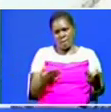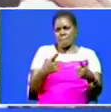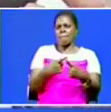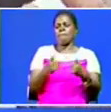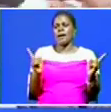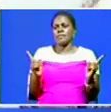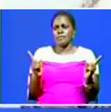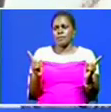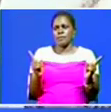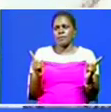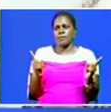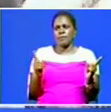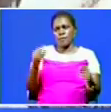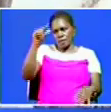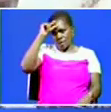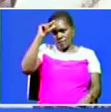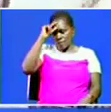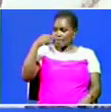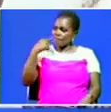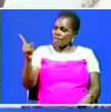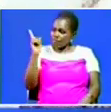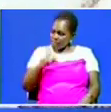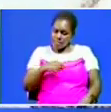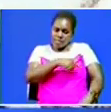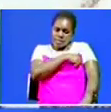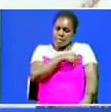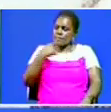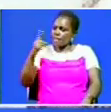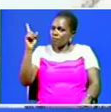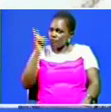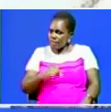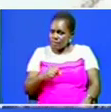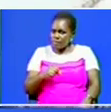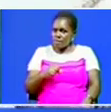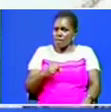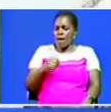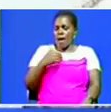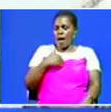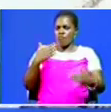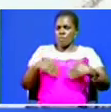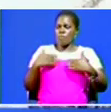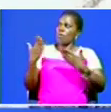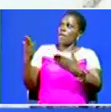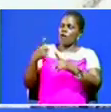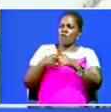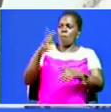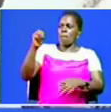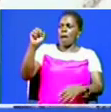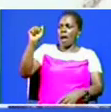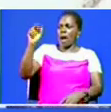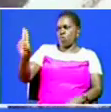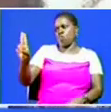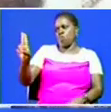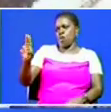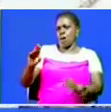lakini serikali nimewashughulisha. Chief nimewashughulisha hata dio ya kwamba niko na watu hapa ambao walitoka kumao.